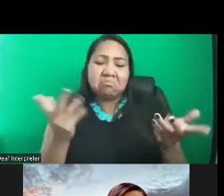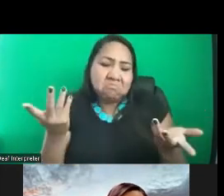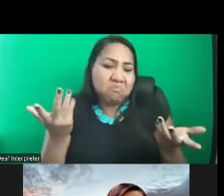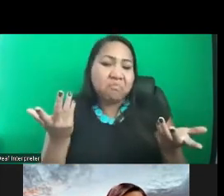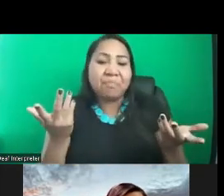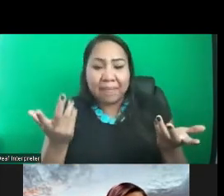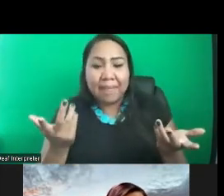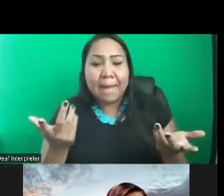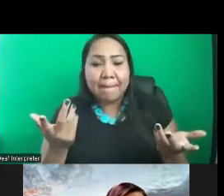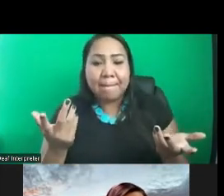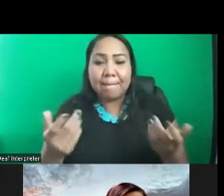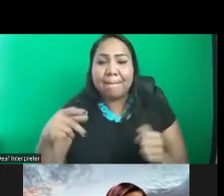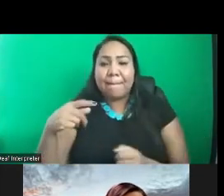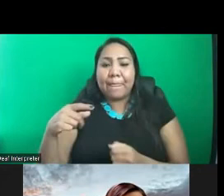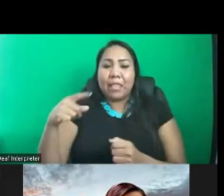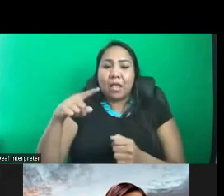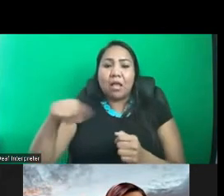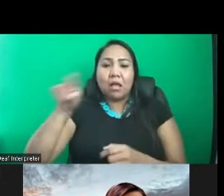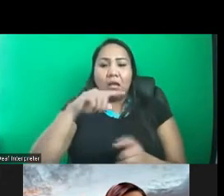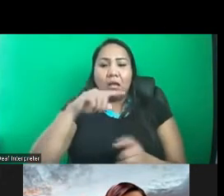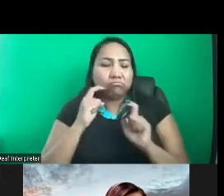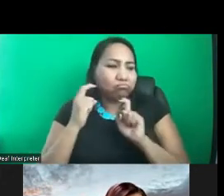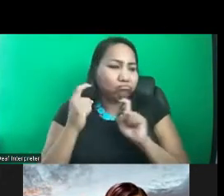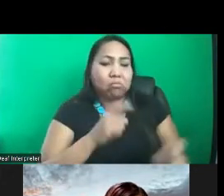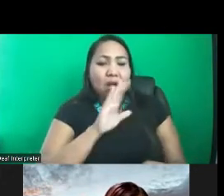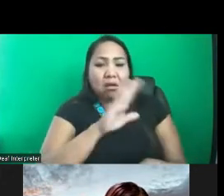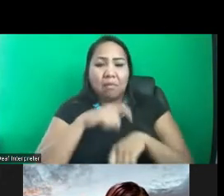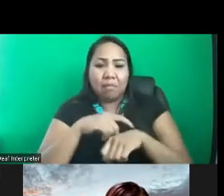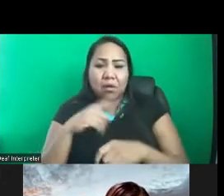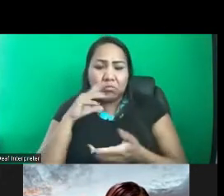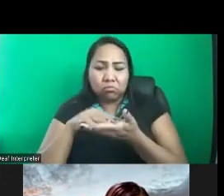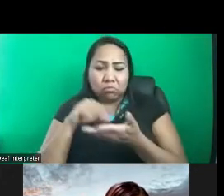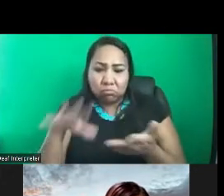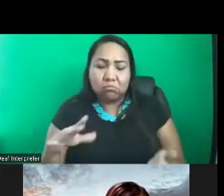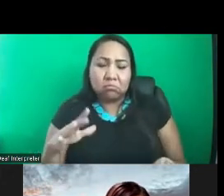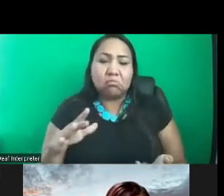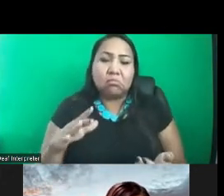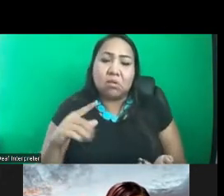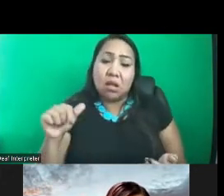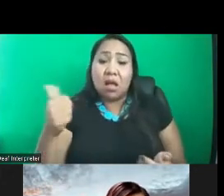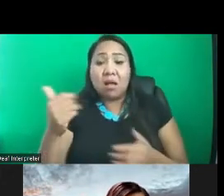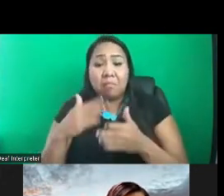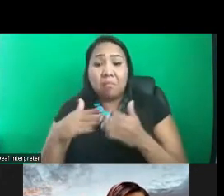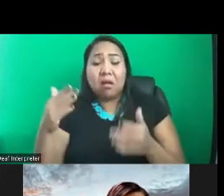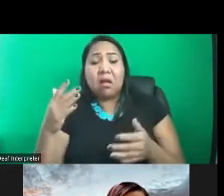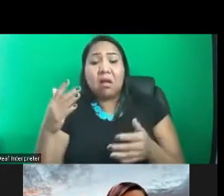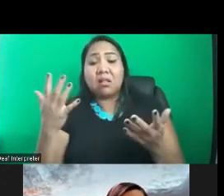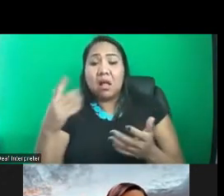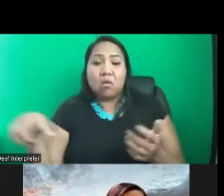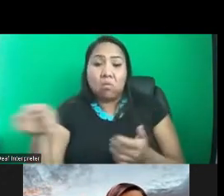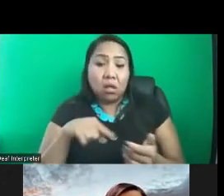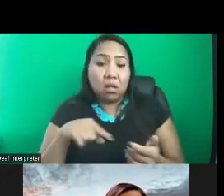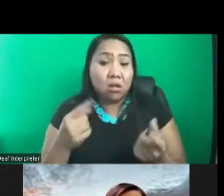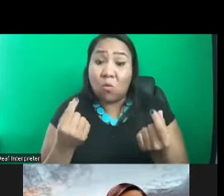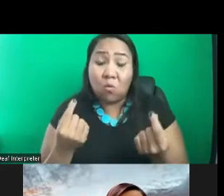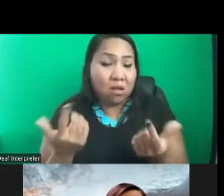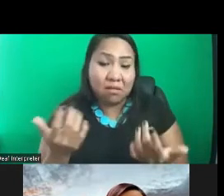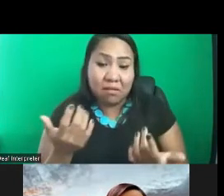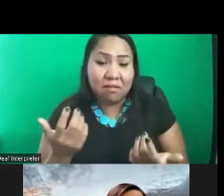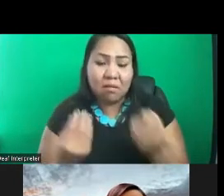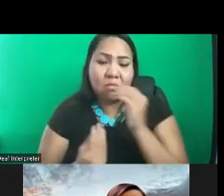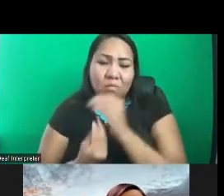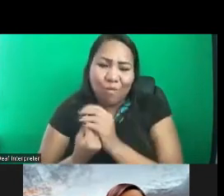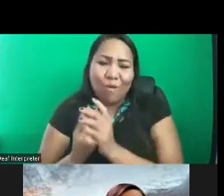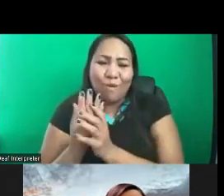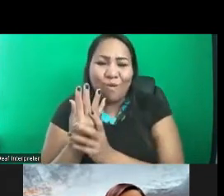they all donate their time to the students. So the other part of it is that they also grow. I mean, we see